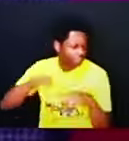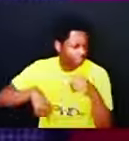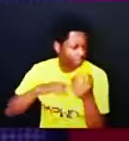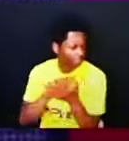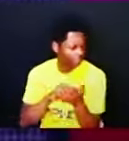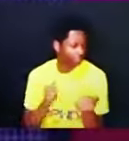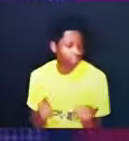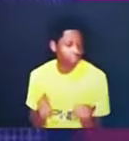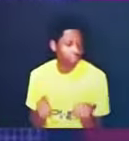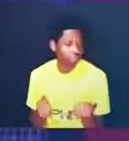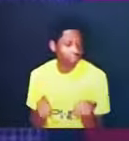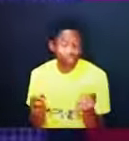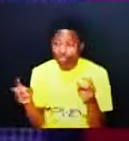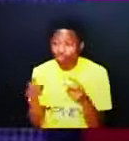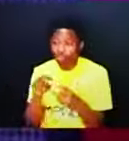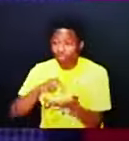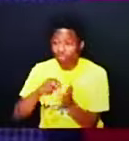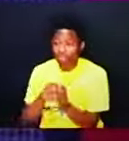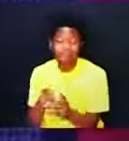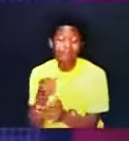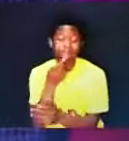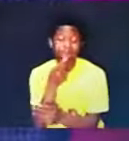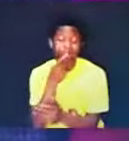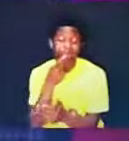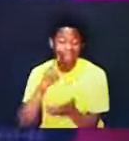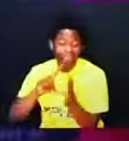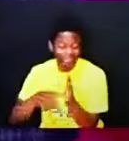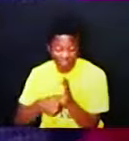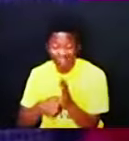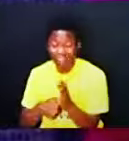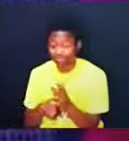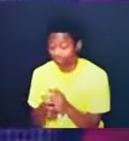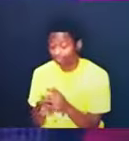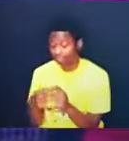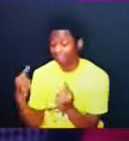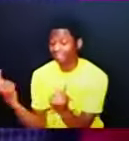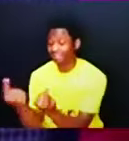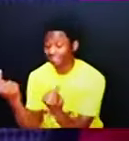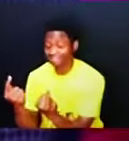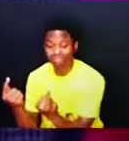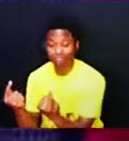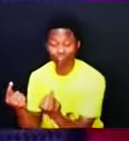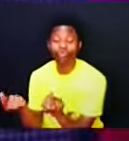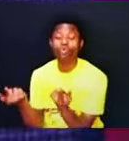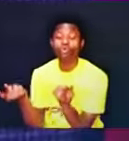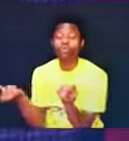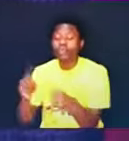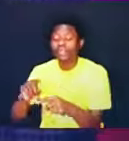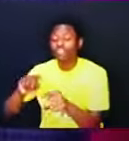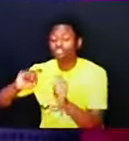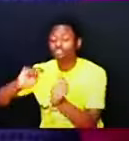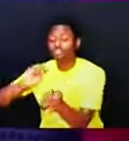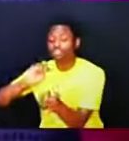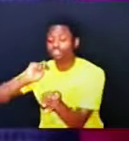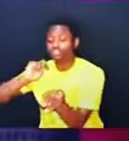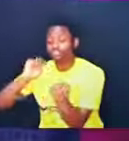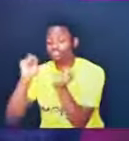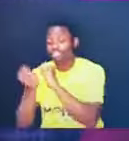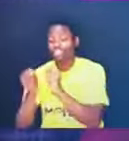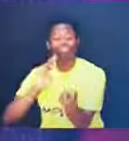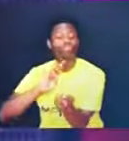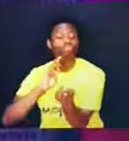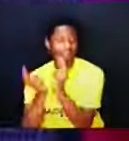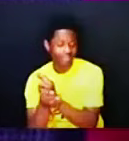and privileges with converted Jews. Nani asuma popo peso chene se amame mufu a wabe di Christo edi